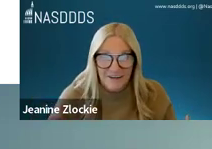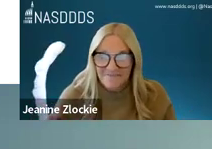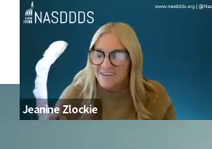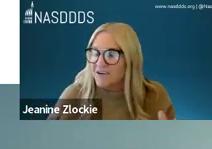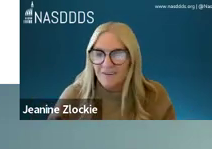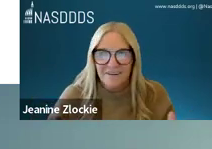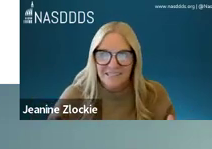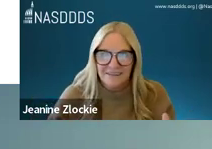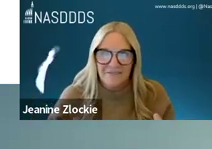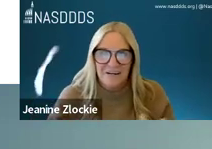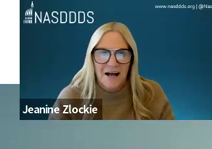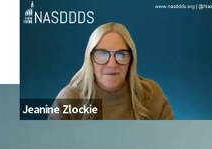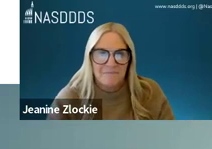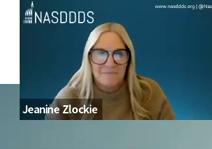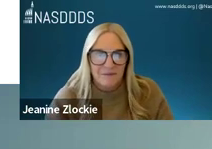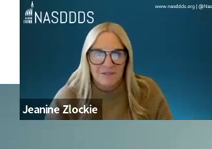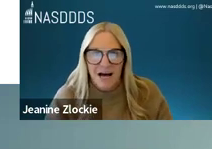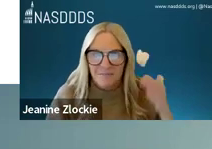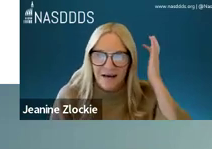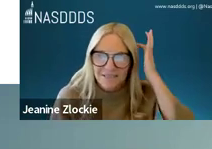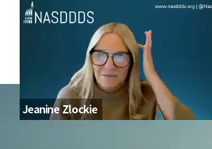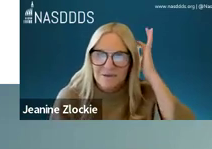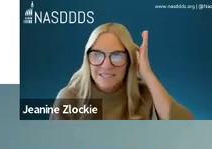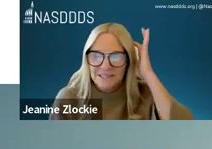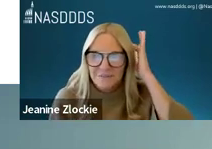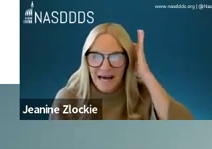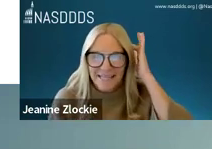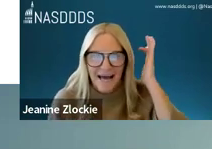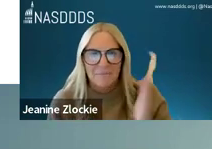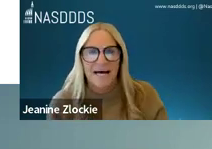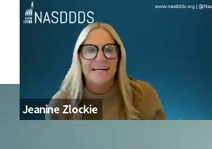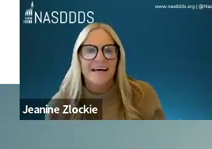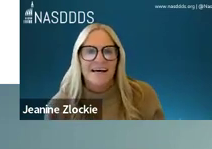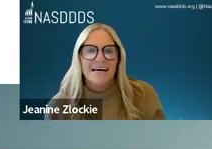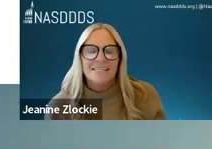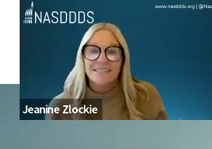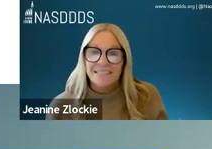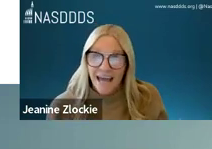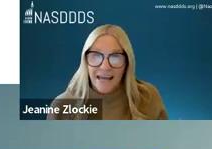state's waiver. They're all very different. And we'll talk about some of the reasons behind that. But